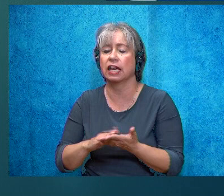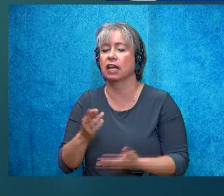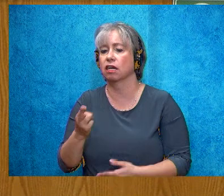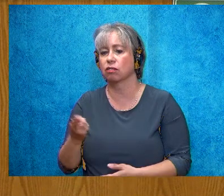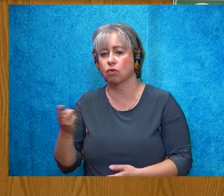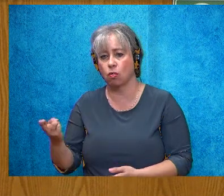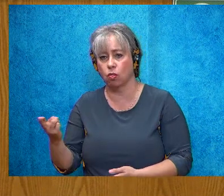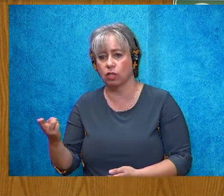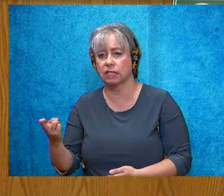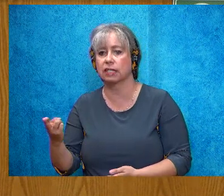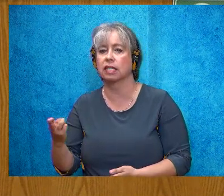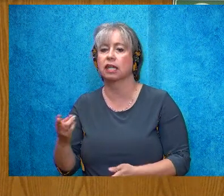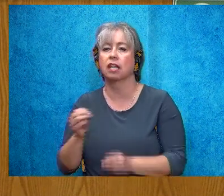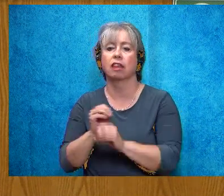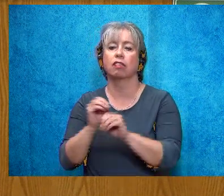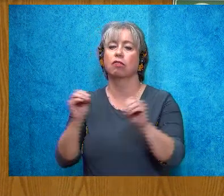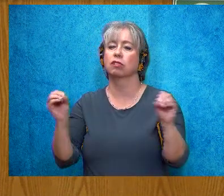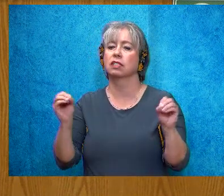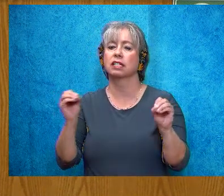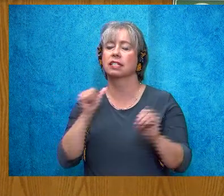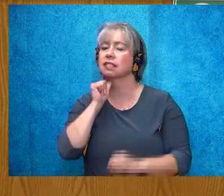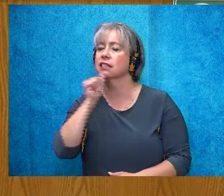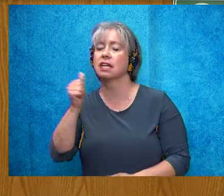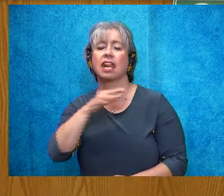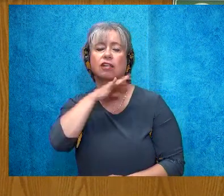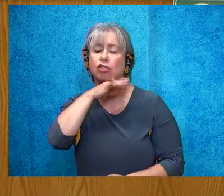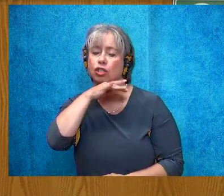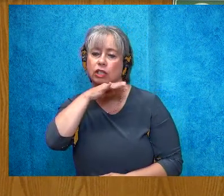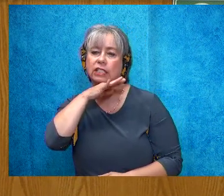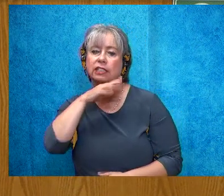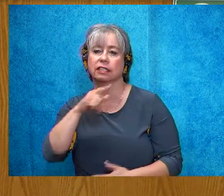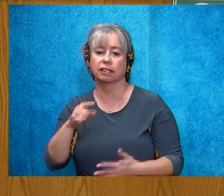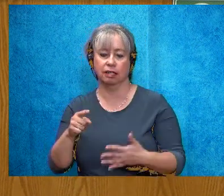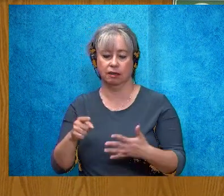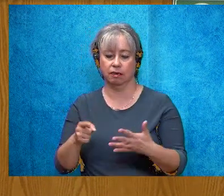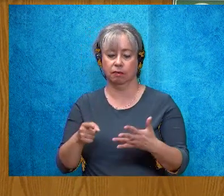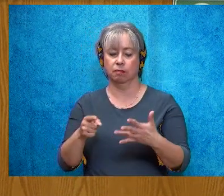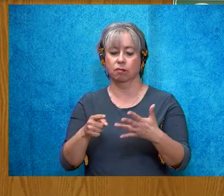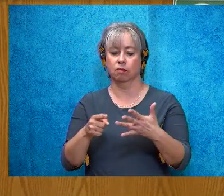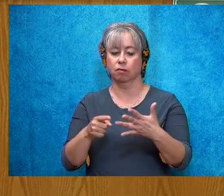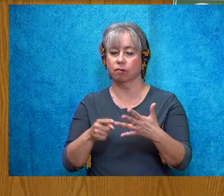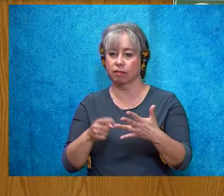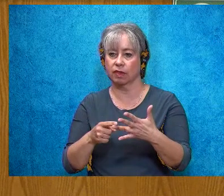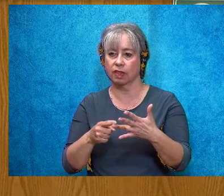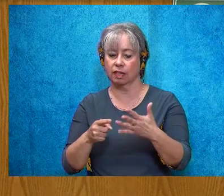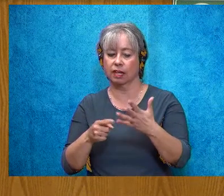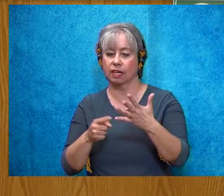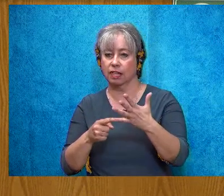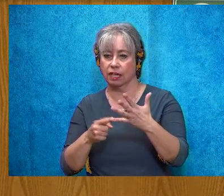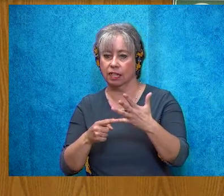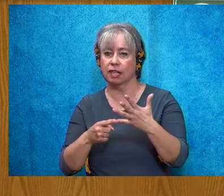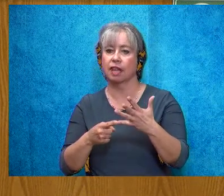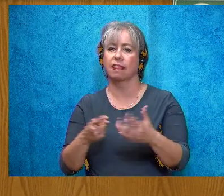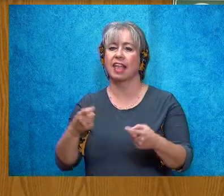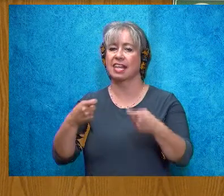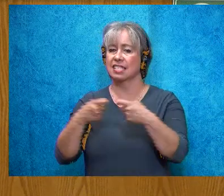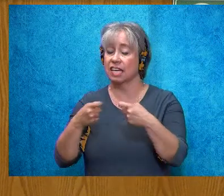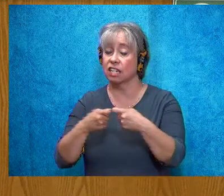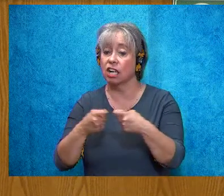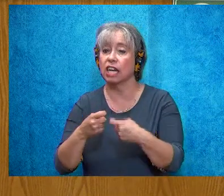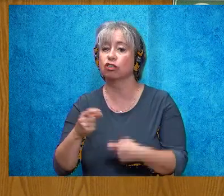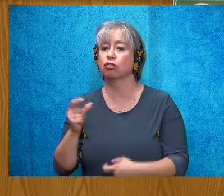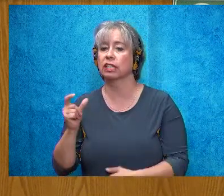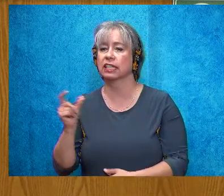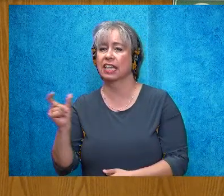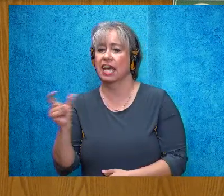produces no air pollution. Next on my list is electric energy. That's energy that is created by